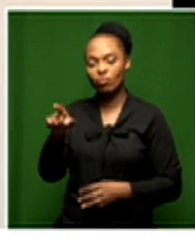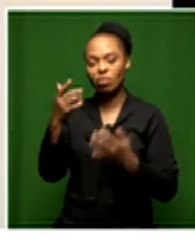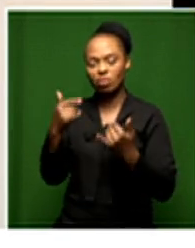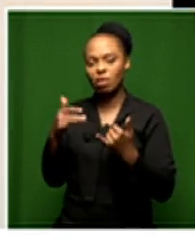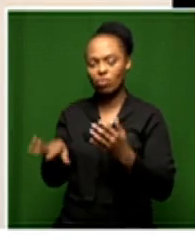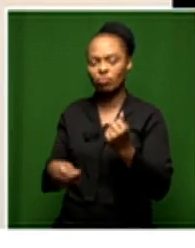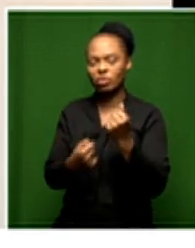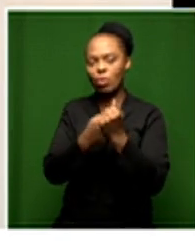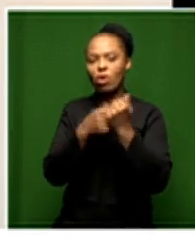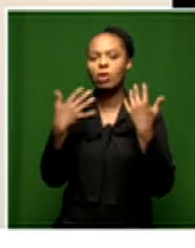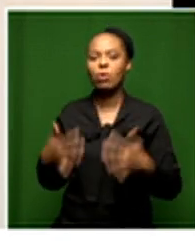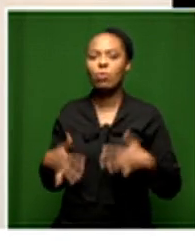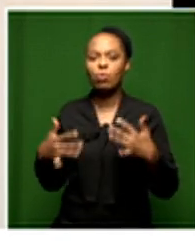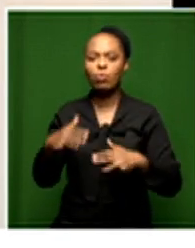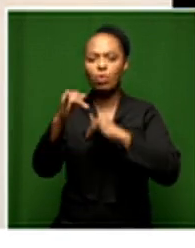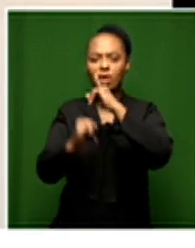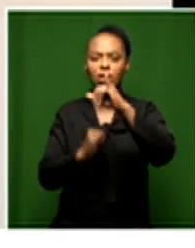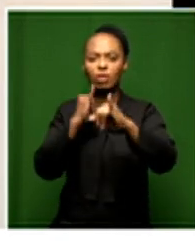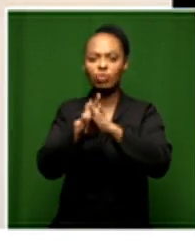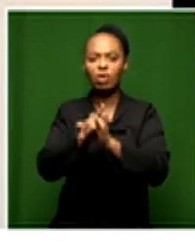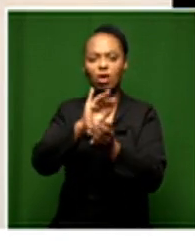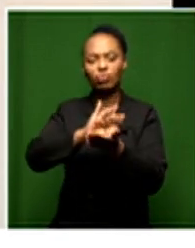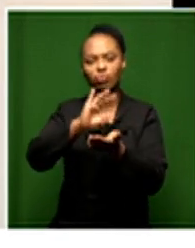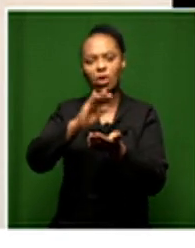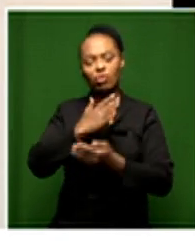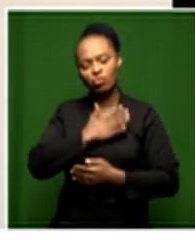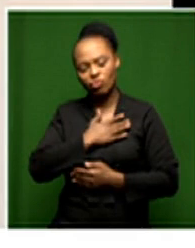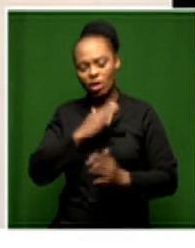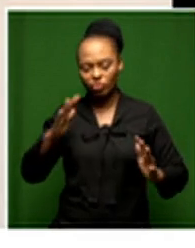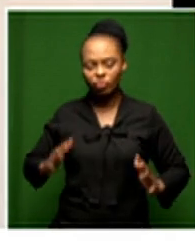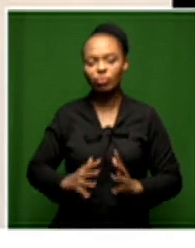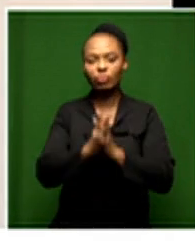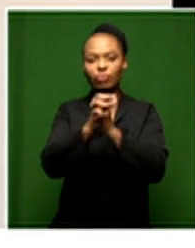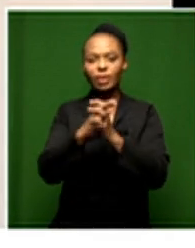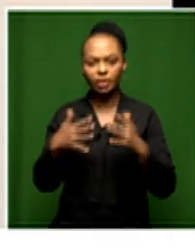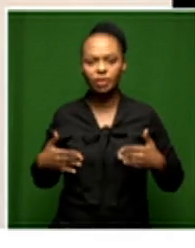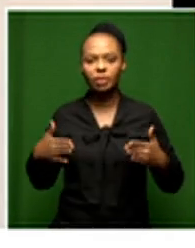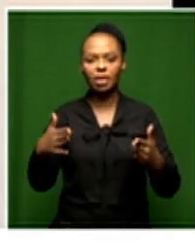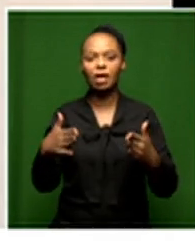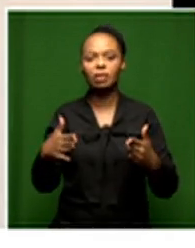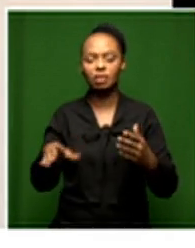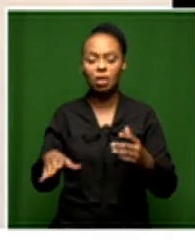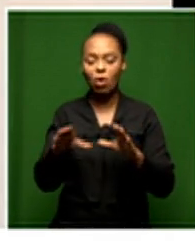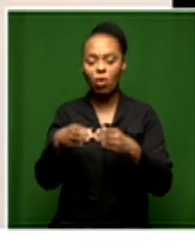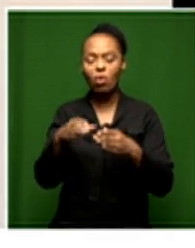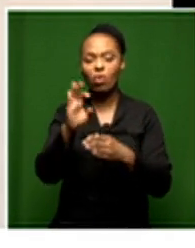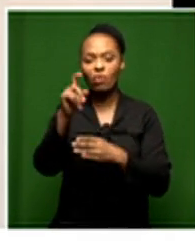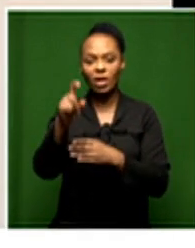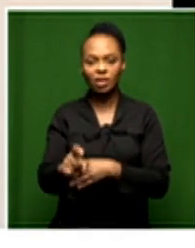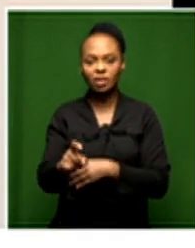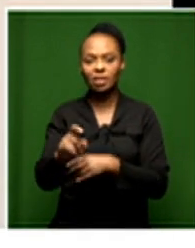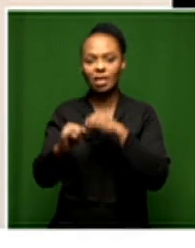very supportive of an international solidarity mechanism from the start. And actually, the Covax